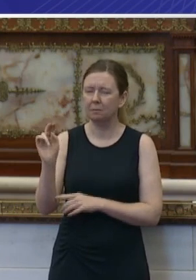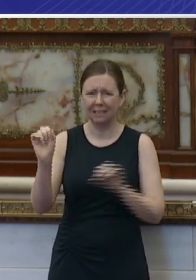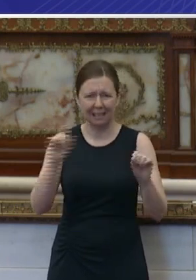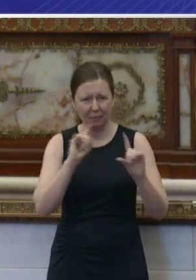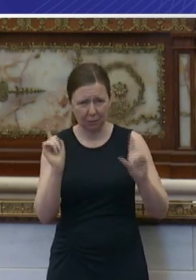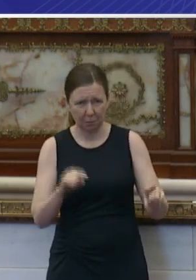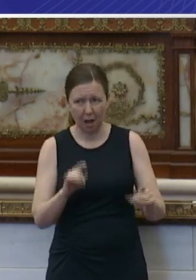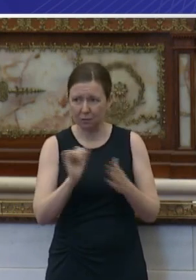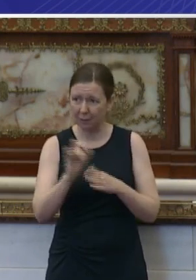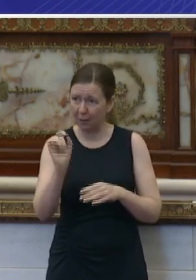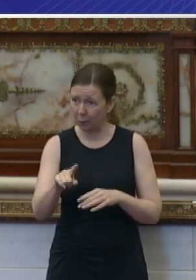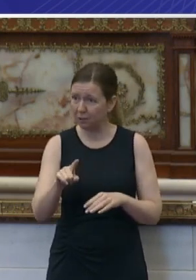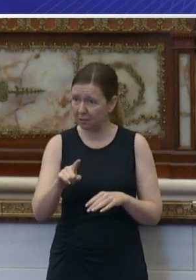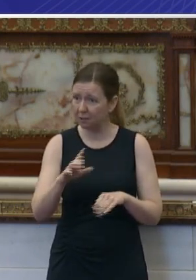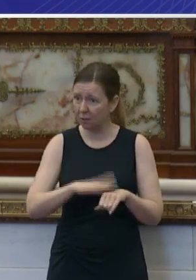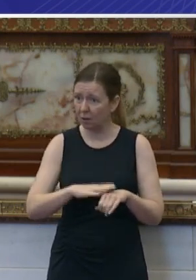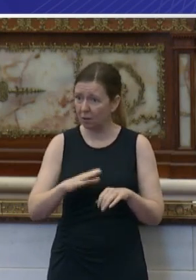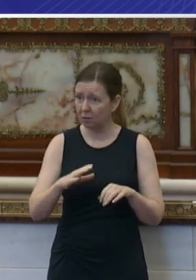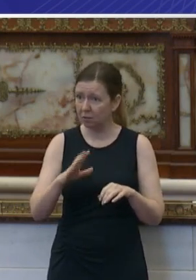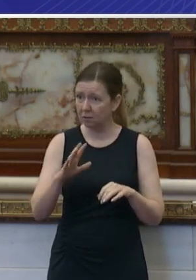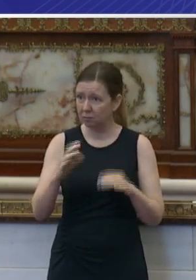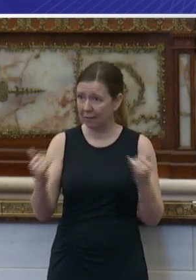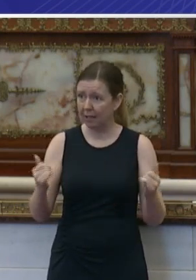respond to this question on the table?